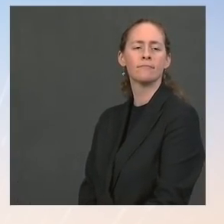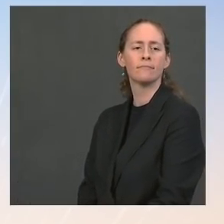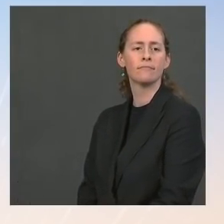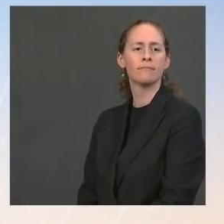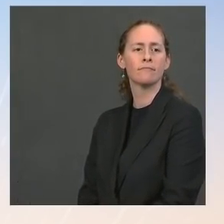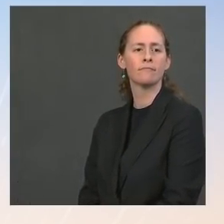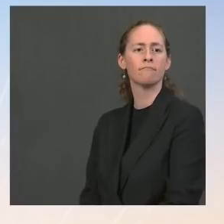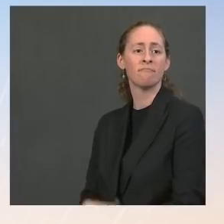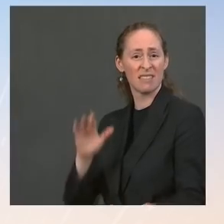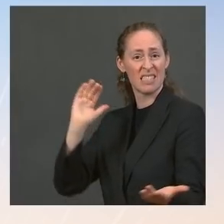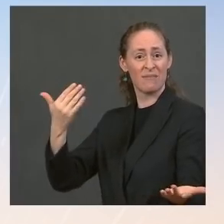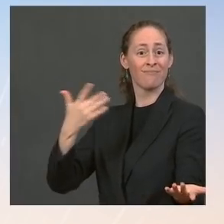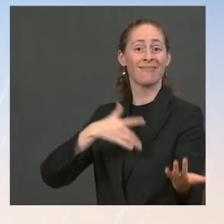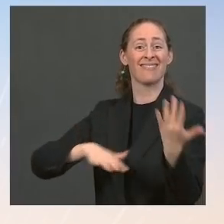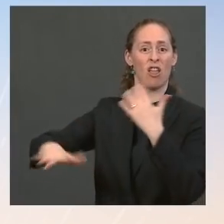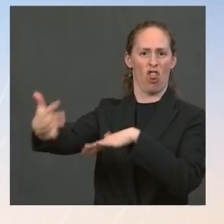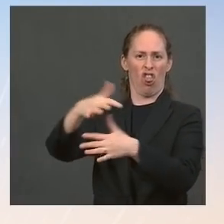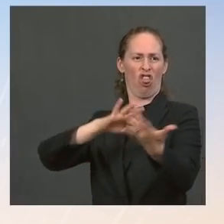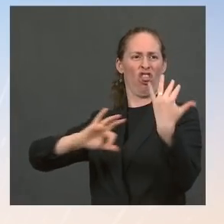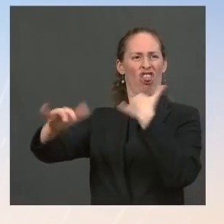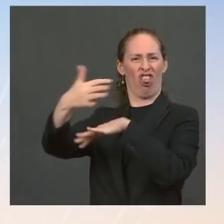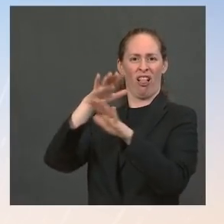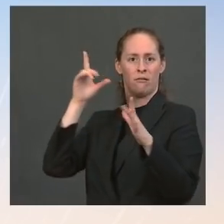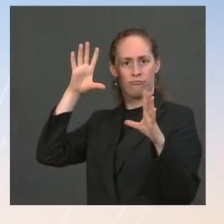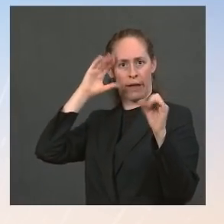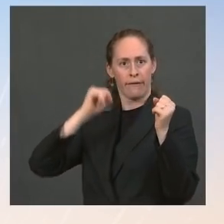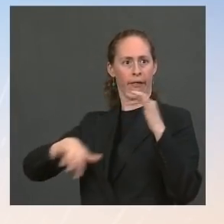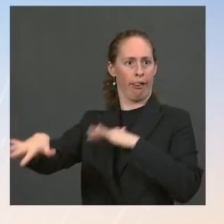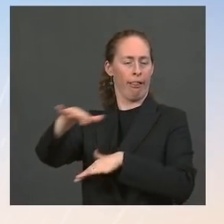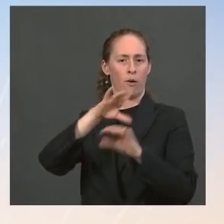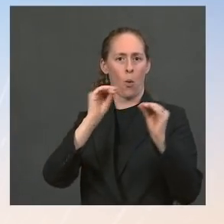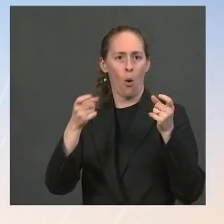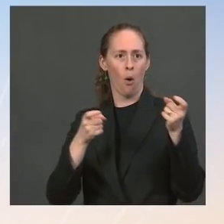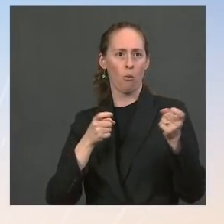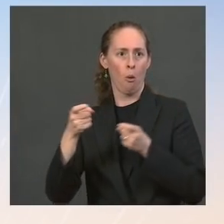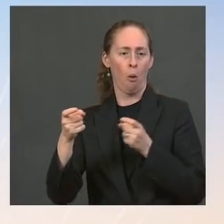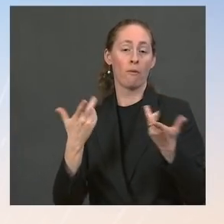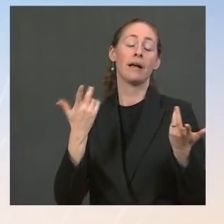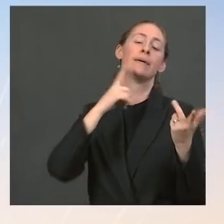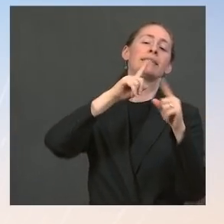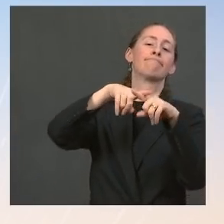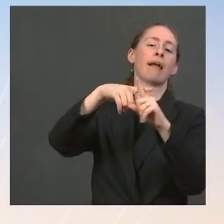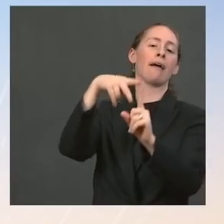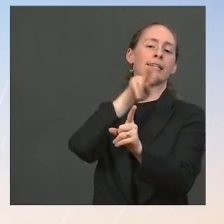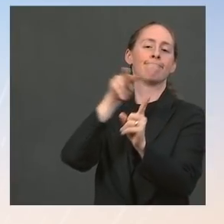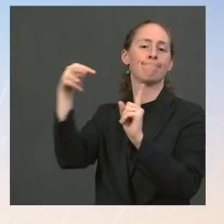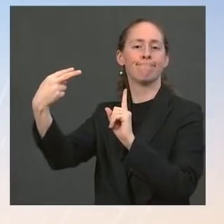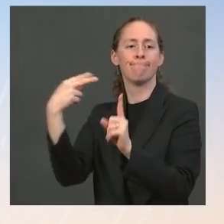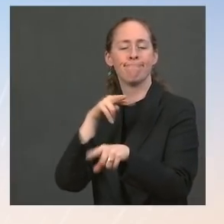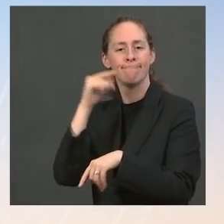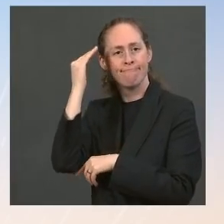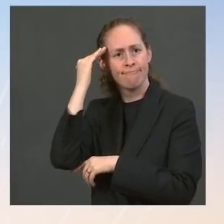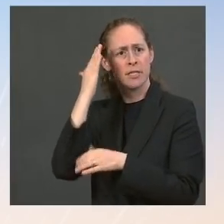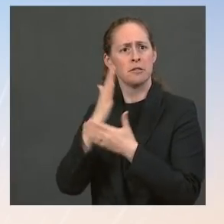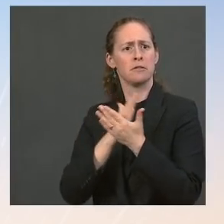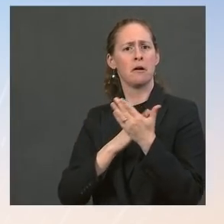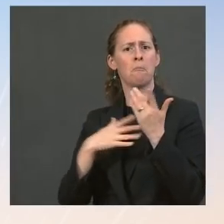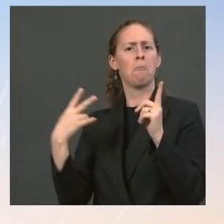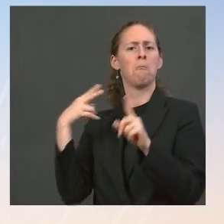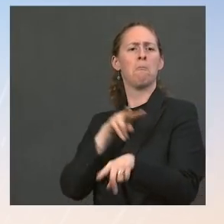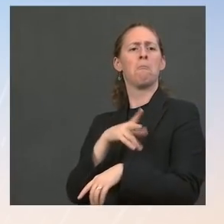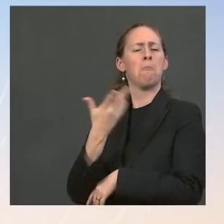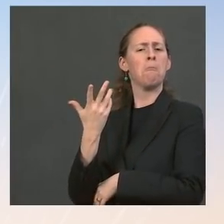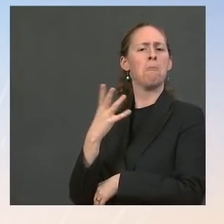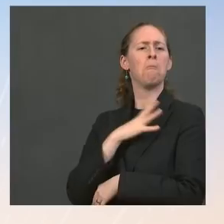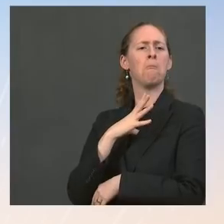control of his party? Depending on which perspective you're looking at this from, you know, some people say that it appears that progressives are